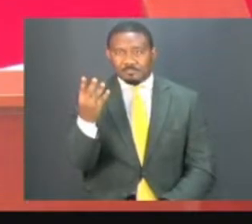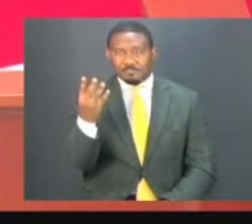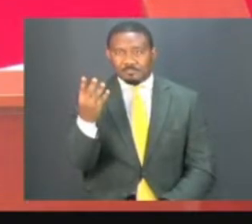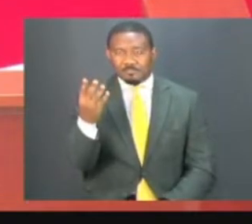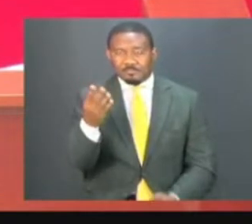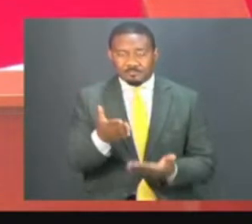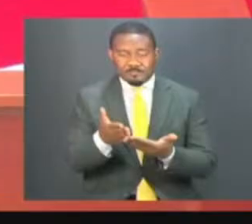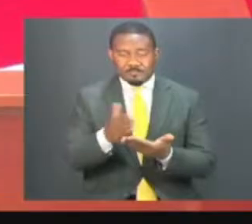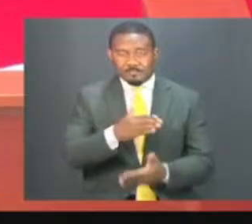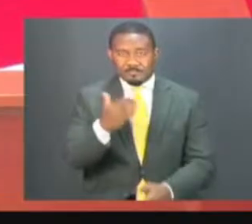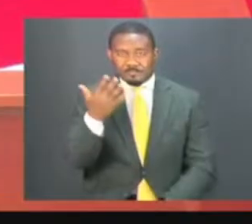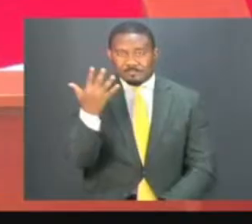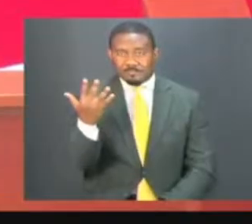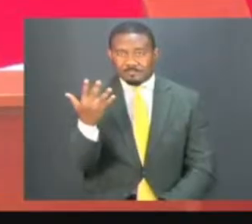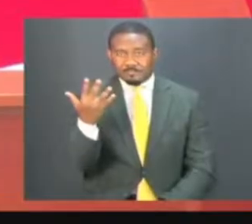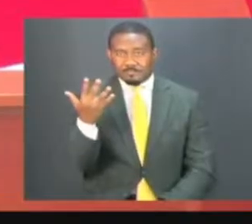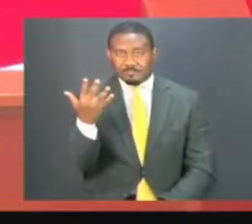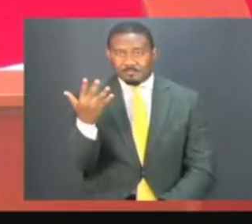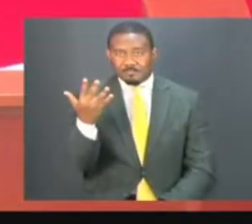Page 5.